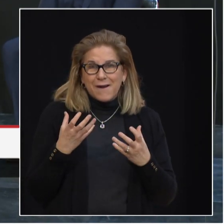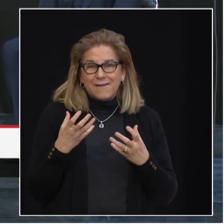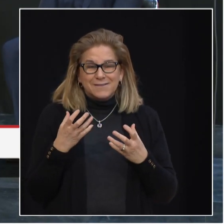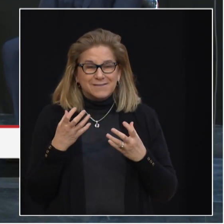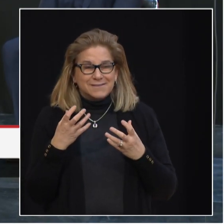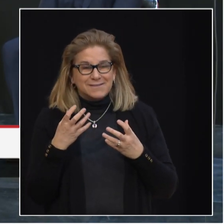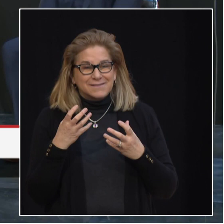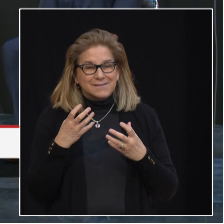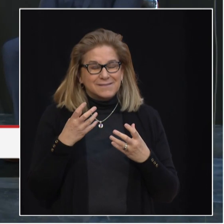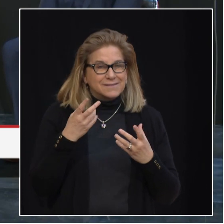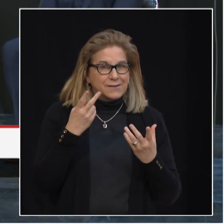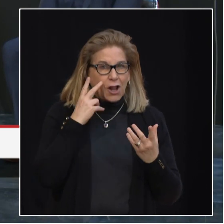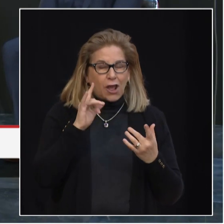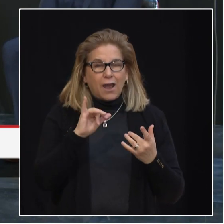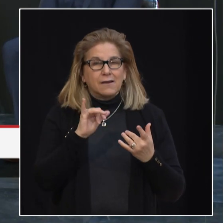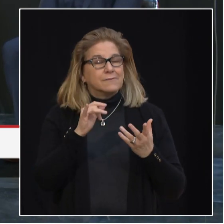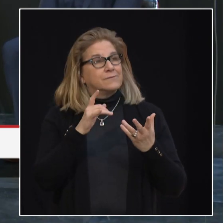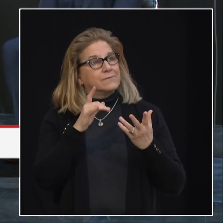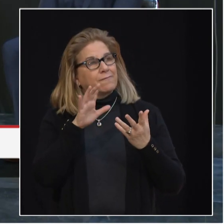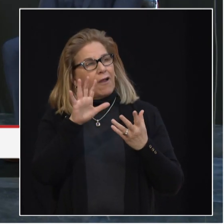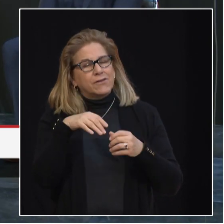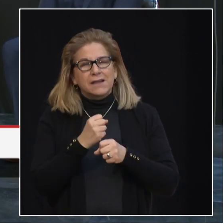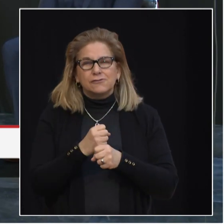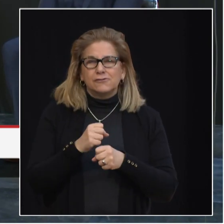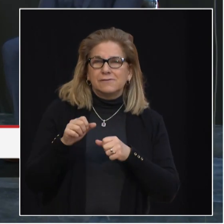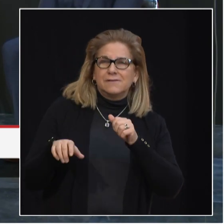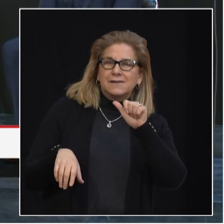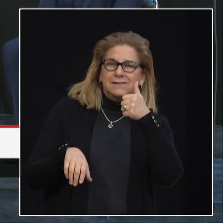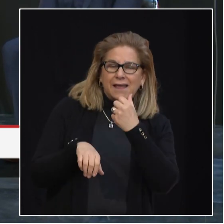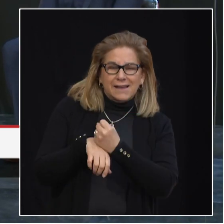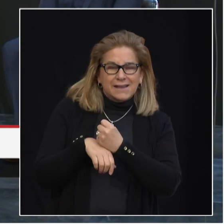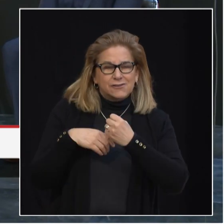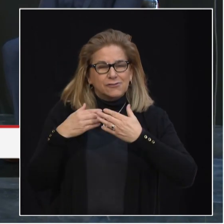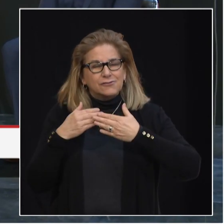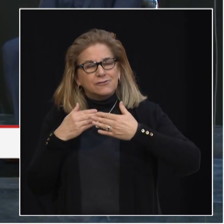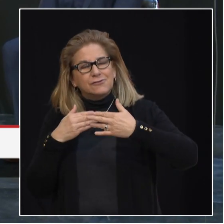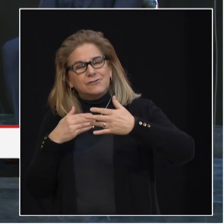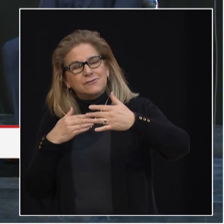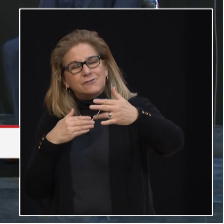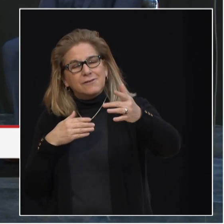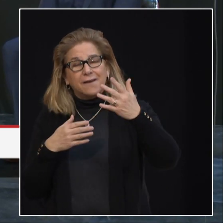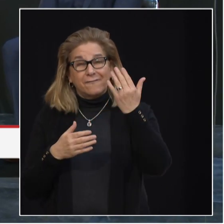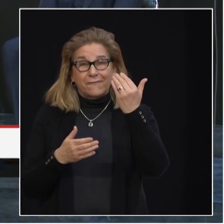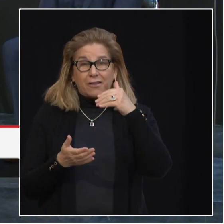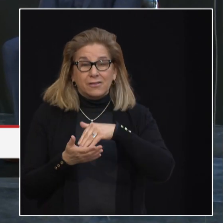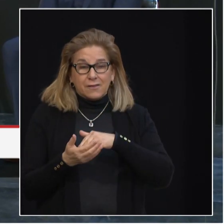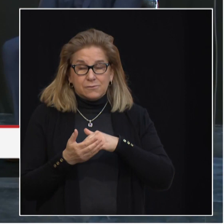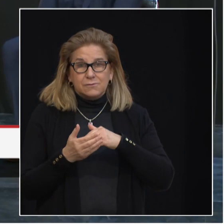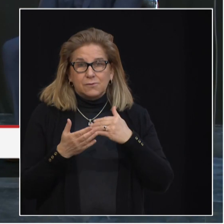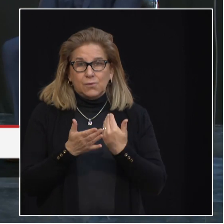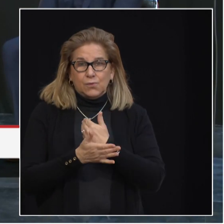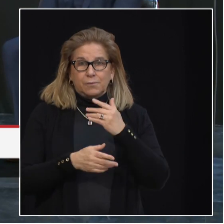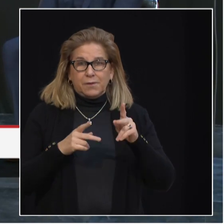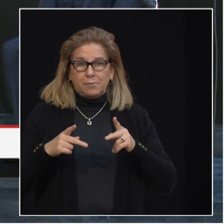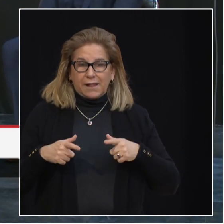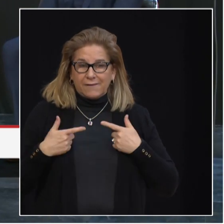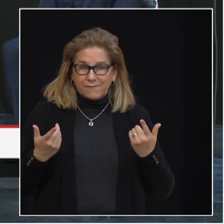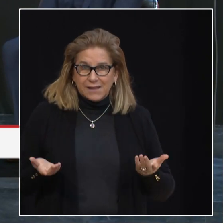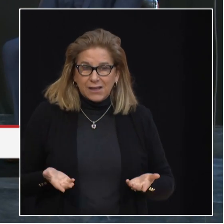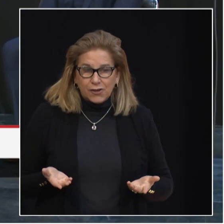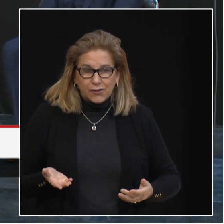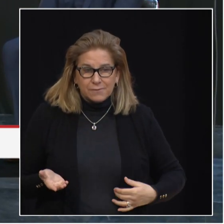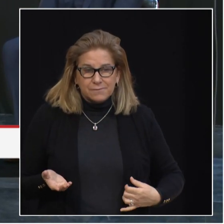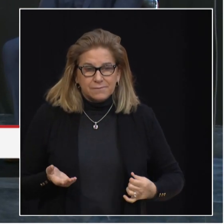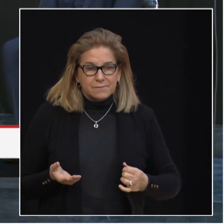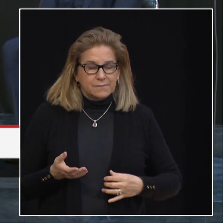have 15,000 new residents come to our downtown in projects just like this. And maybe, Stephanie, as you look into the crystal ball a little